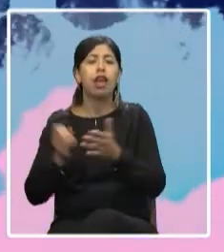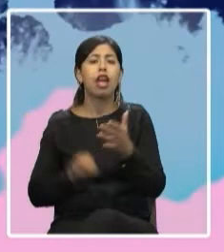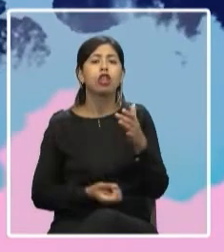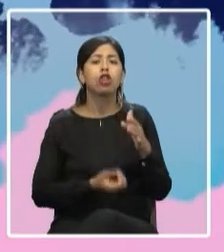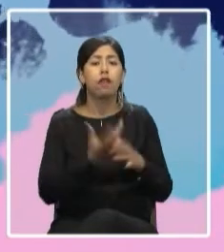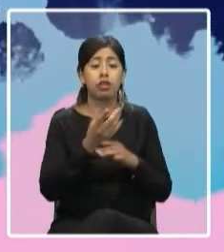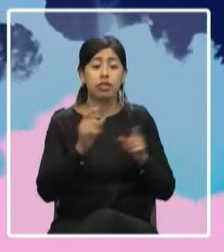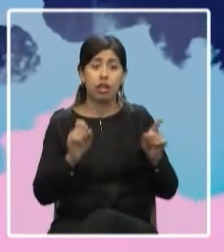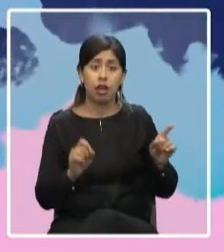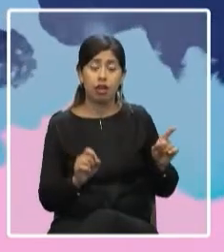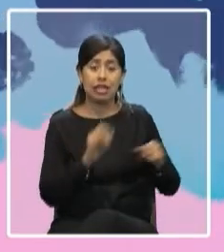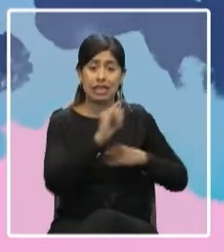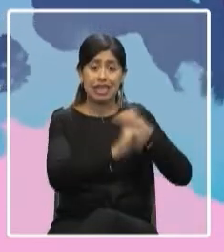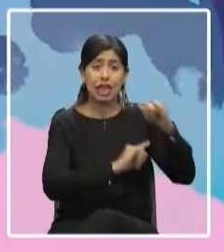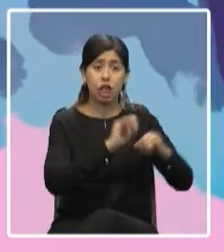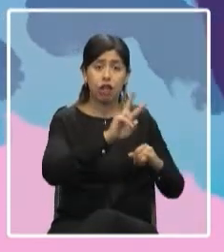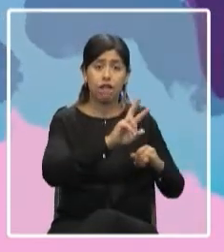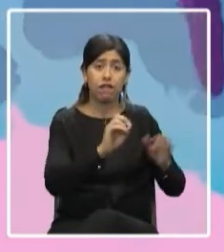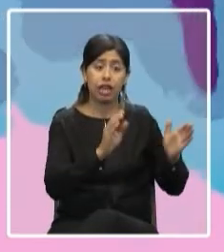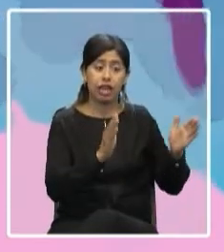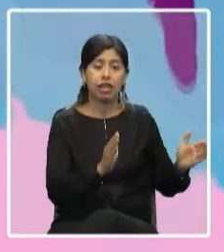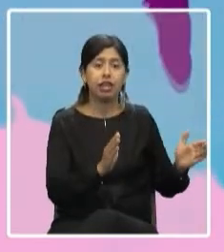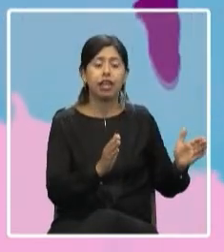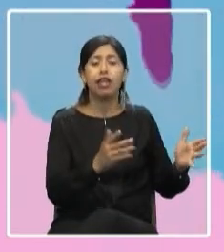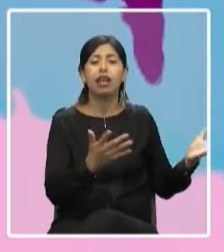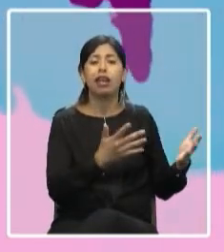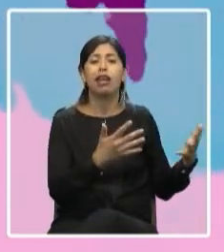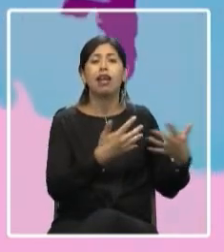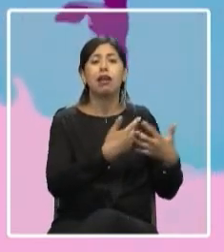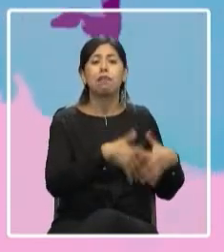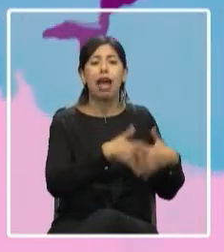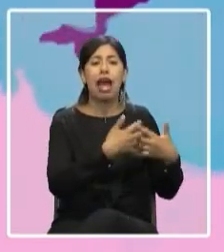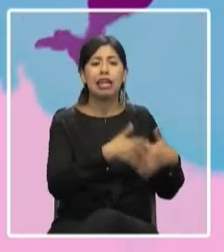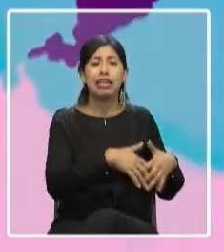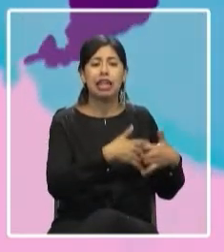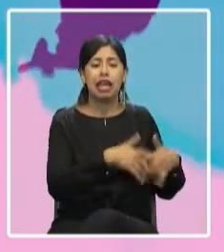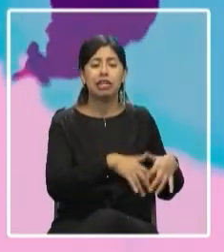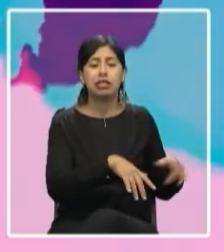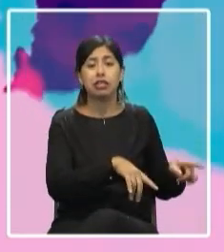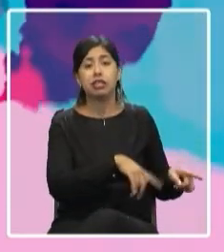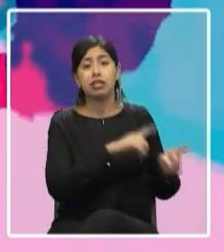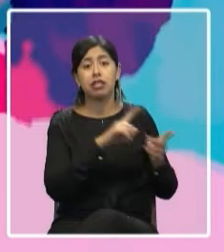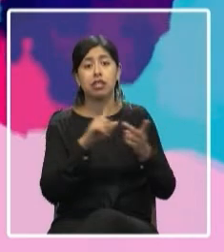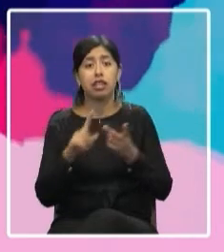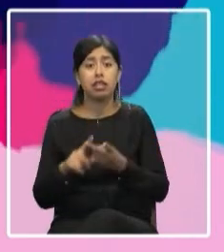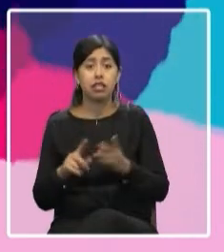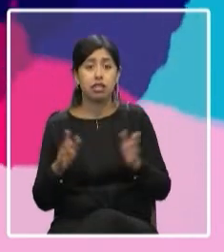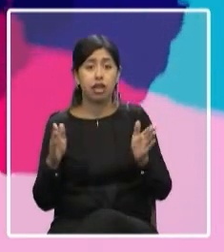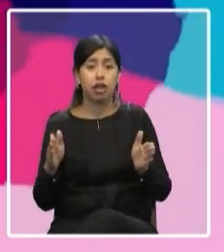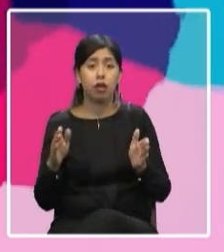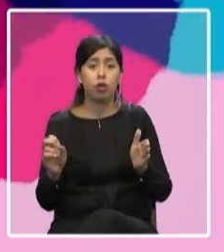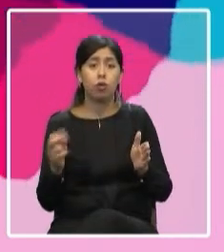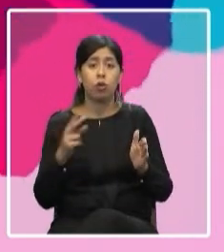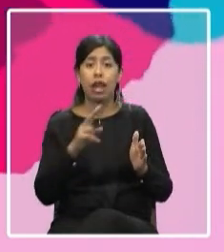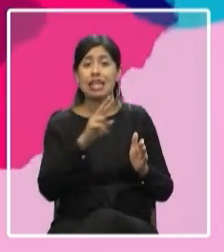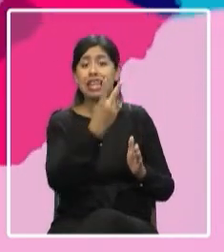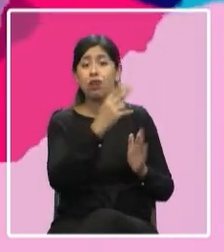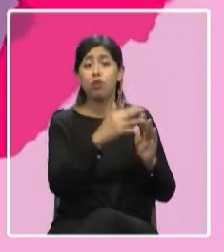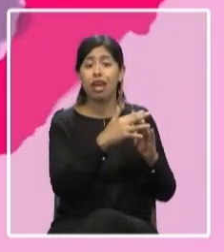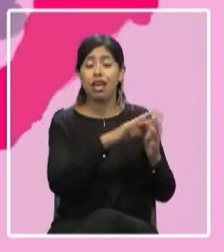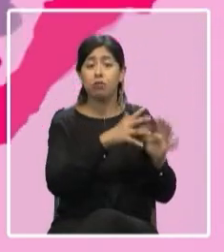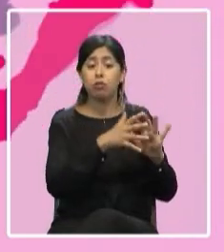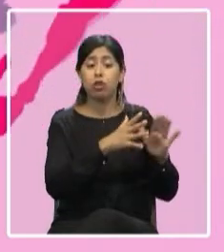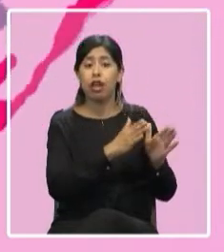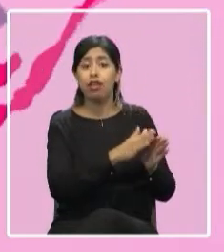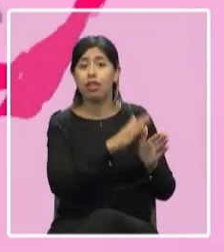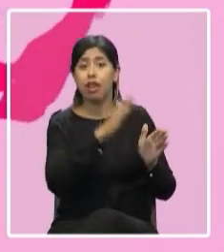machines, mostly in manufacturing. In the second part of the 20th century, from the Second World War to around 1980, a lot of our innovation was focused